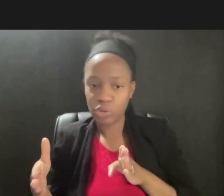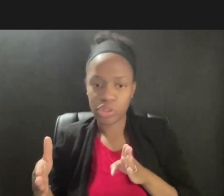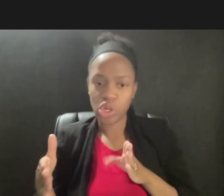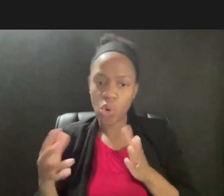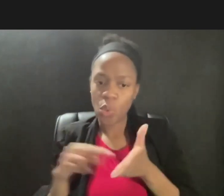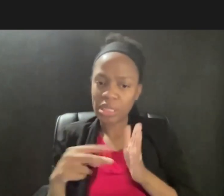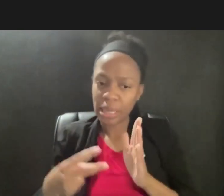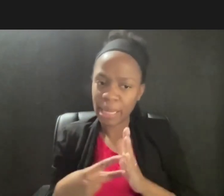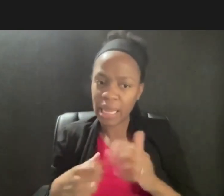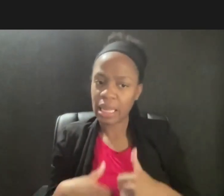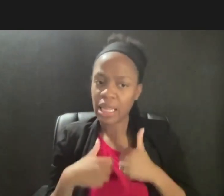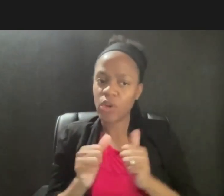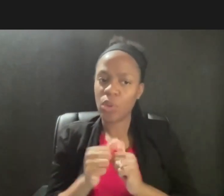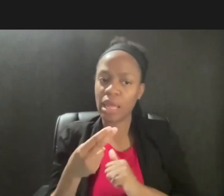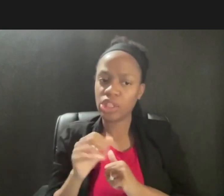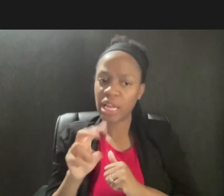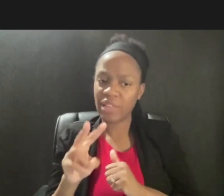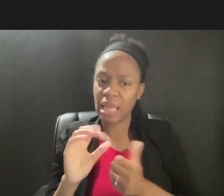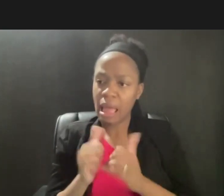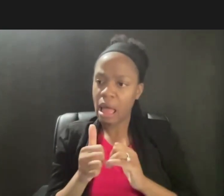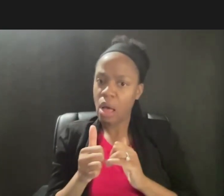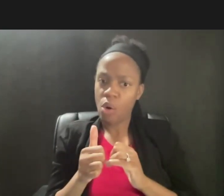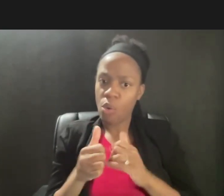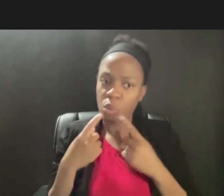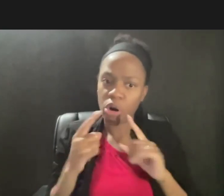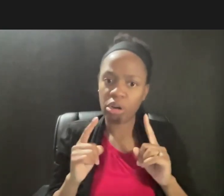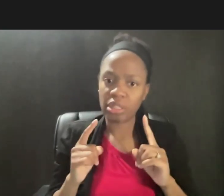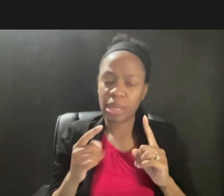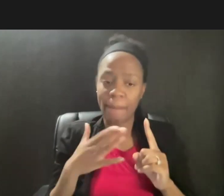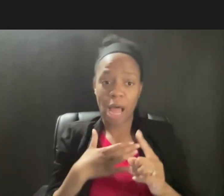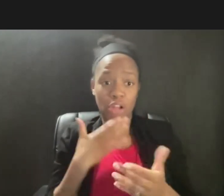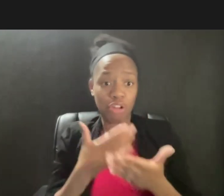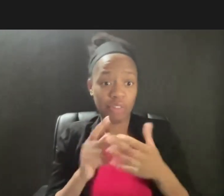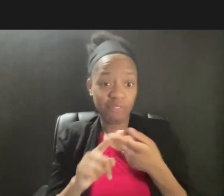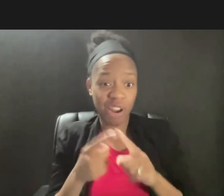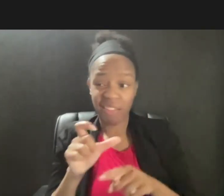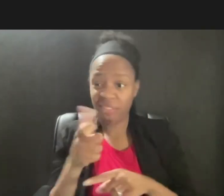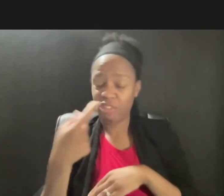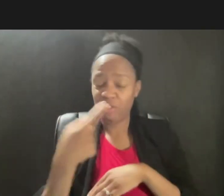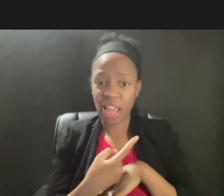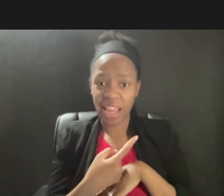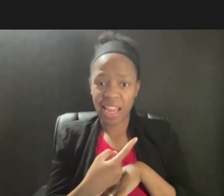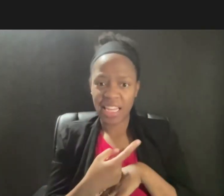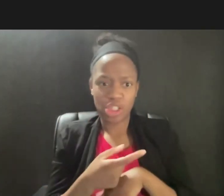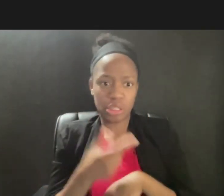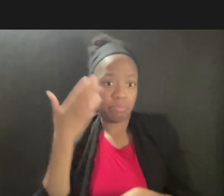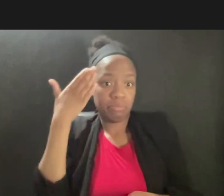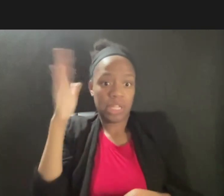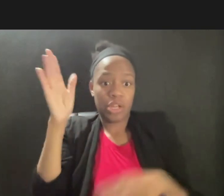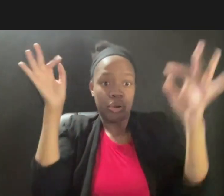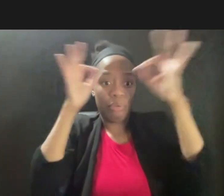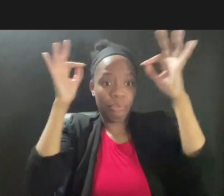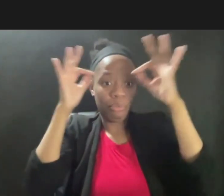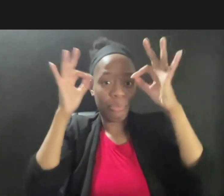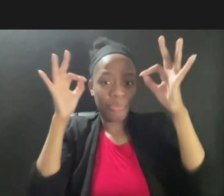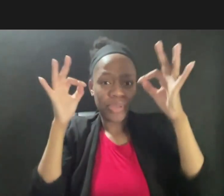how that works. I encountered someone, a good friend of mine, the other day who just didn't know. He only thought that